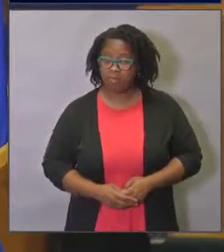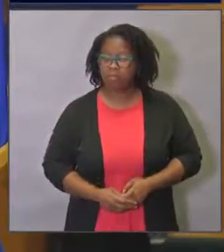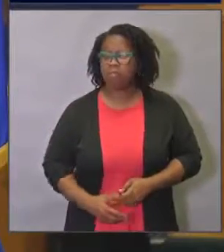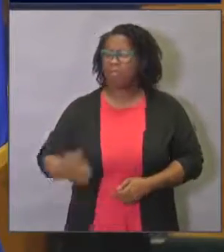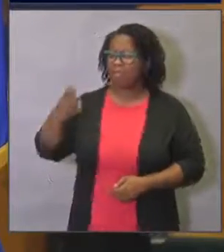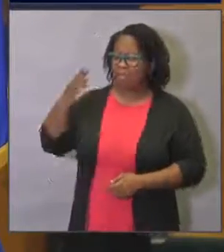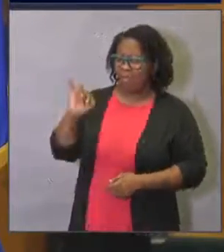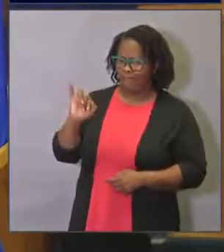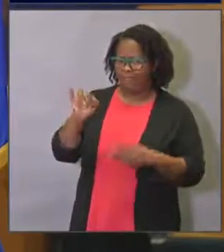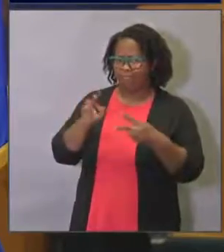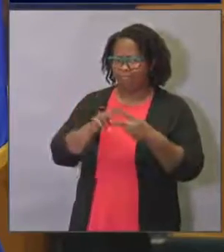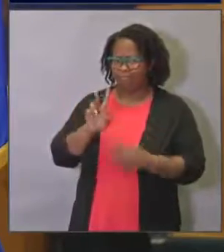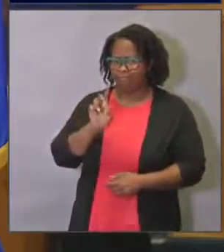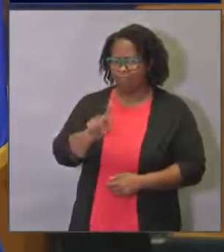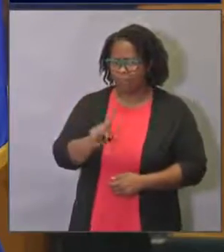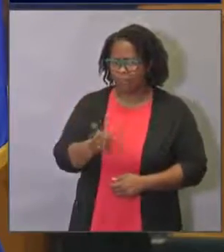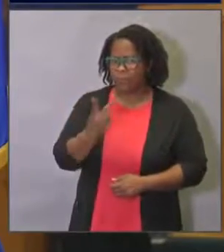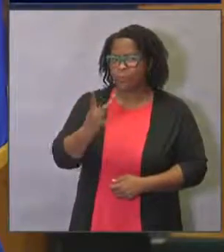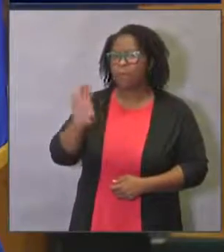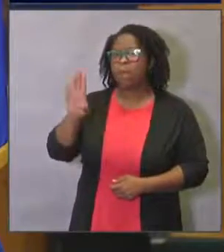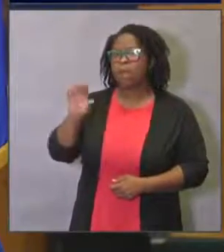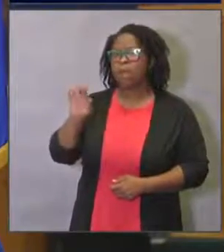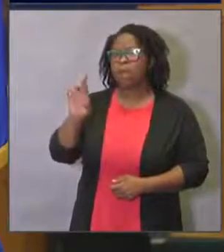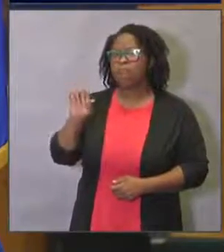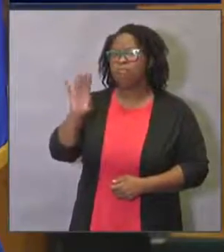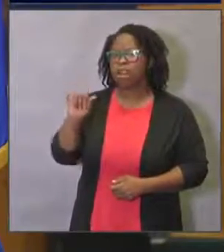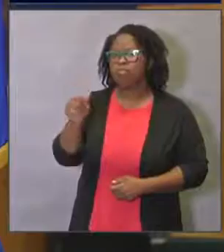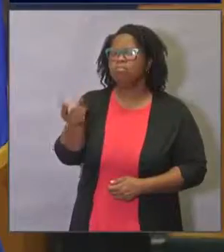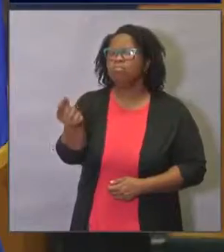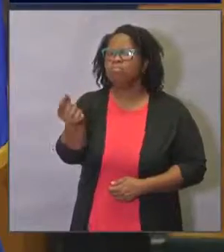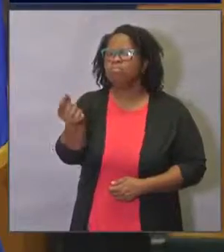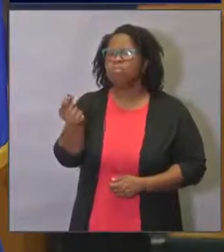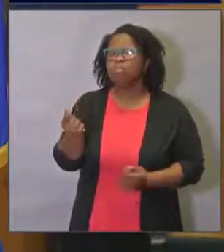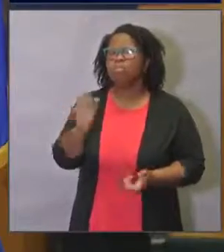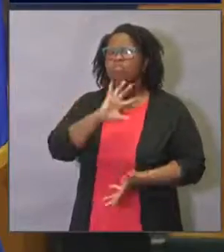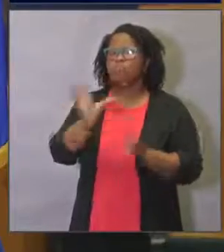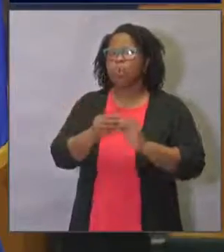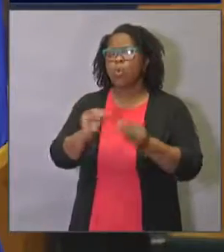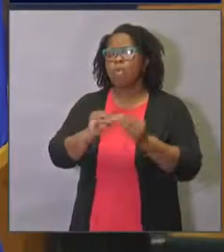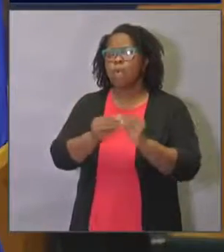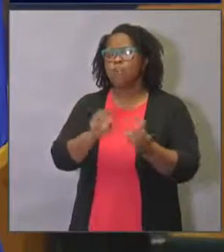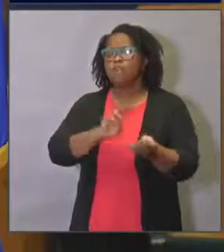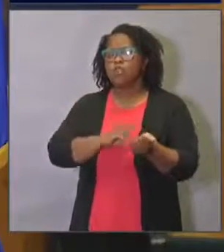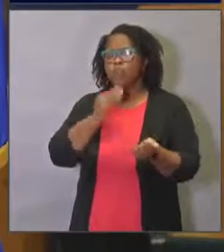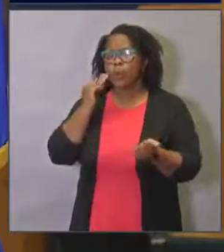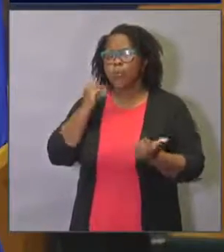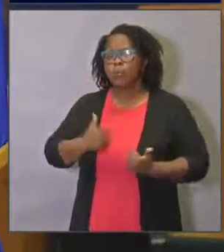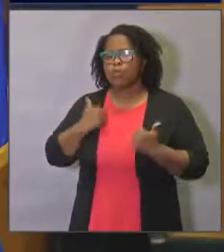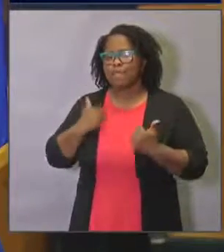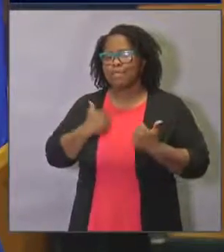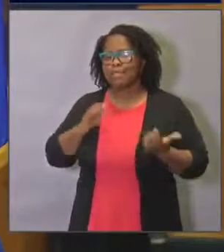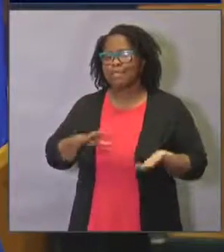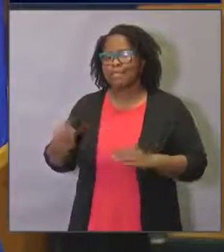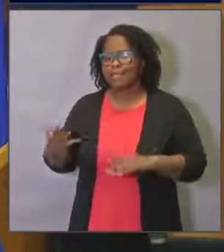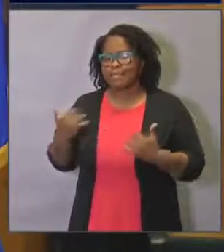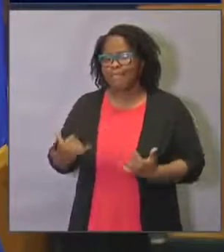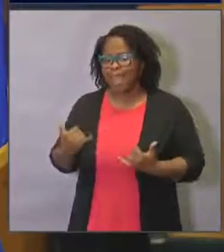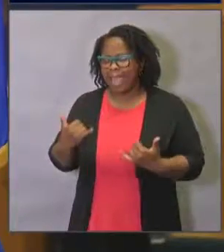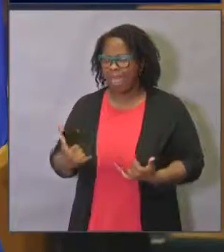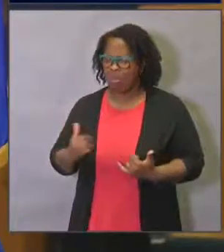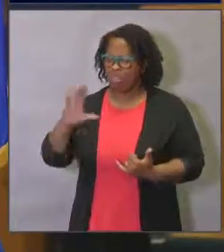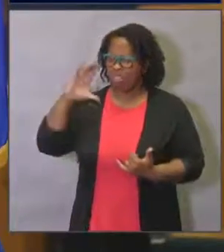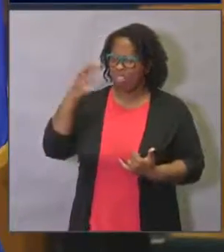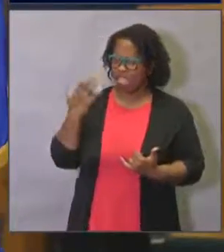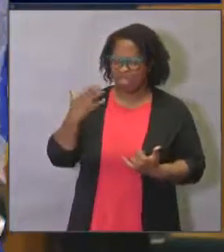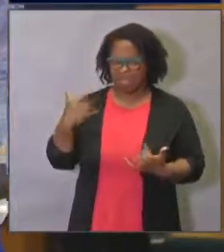Hi, I have 2 questions. The first one for Barbara. What's the total number of nursing home resident deaths right now? And given what you said, it sounds like it is a